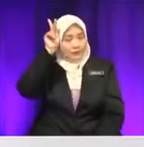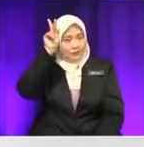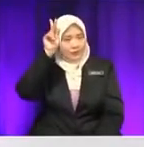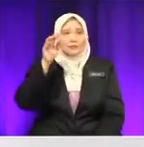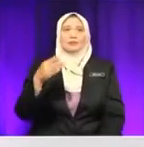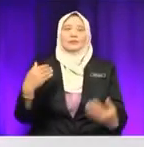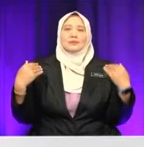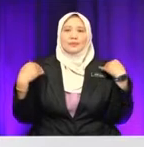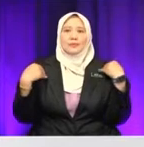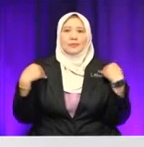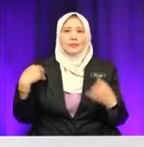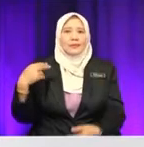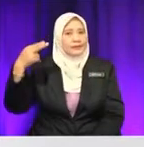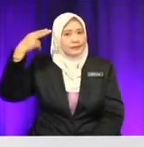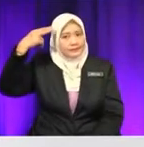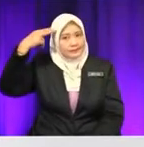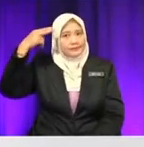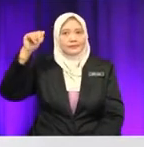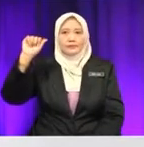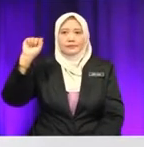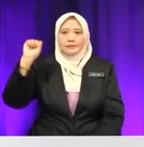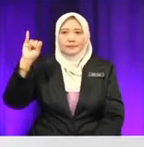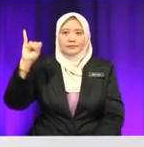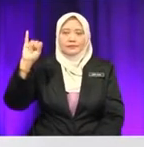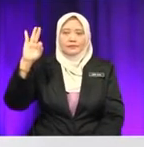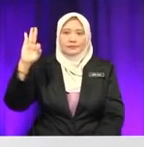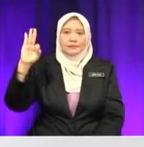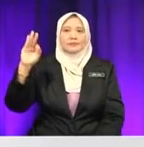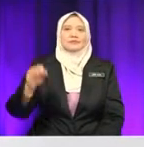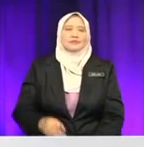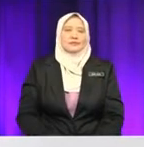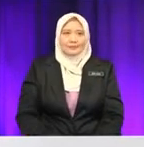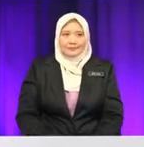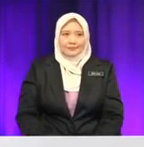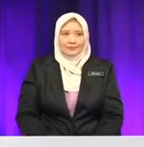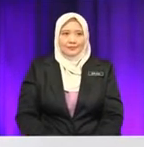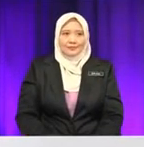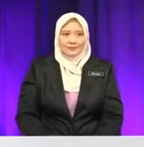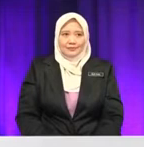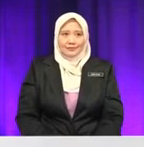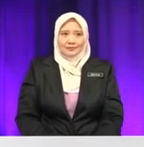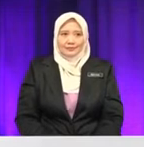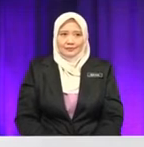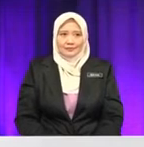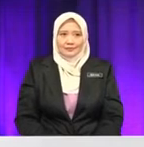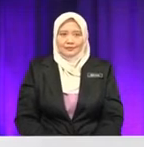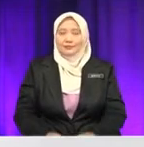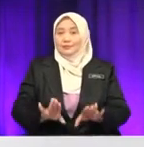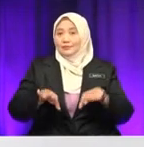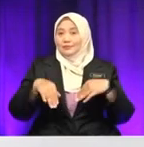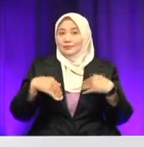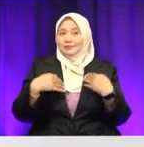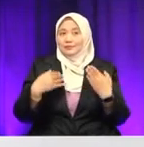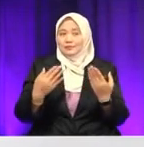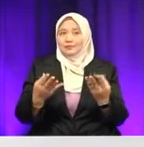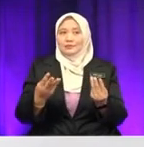Hasif Idham. So hi Muhammad Hasif Idham. Hi Hasif. All right. So how do you want me to address